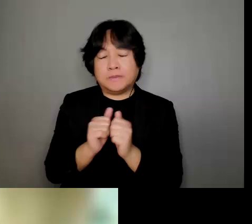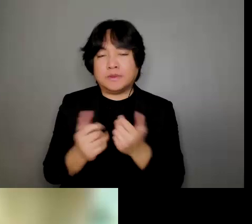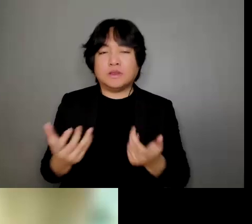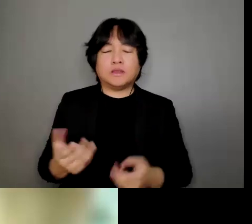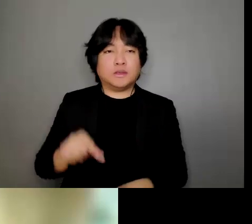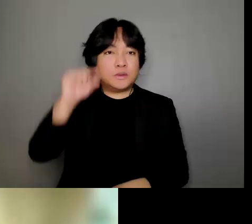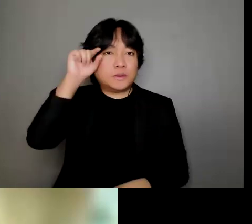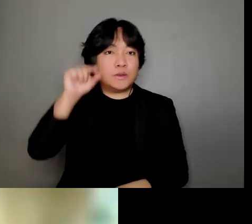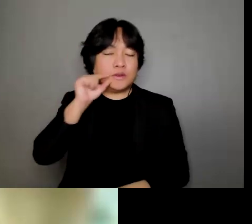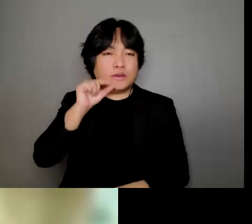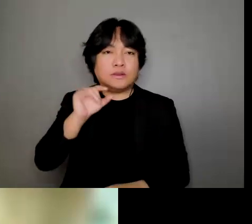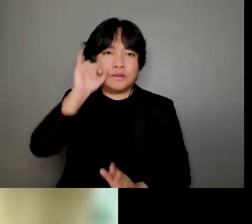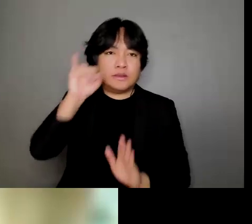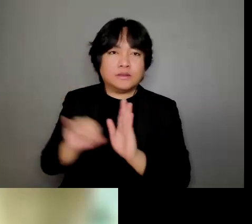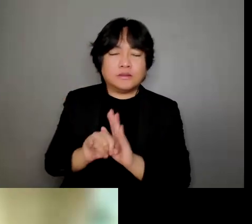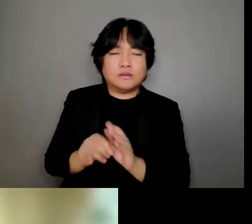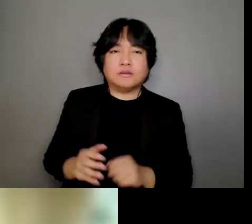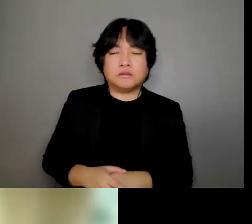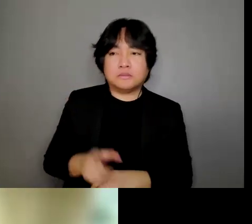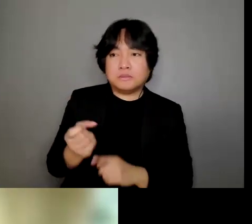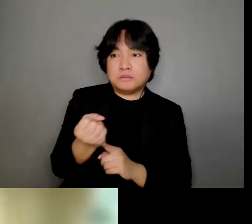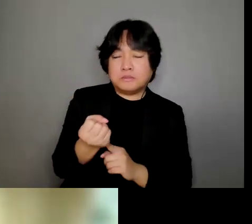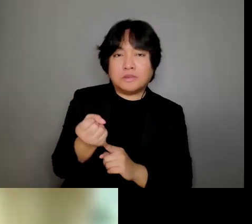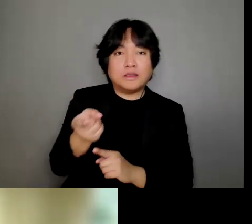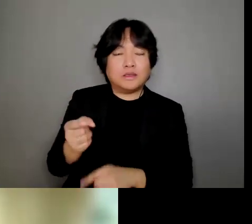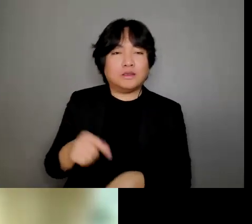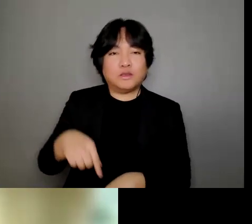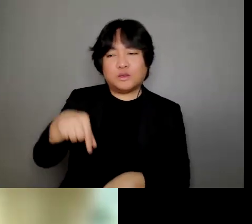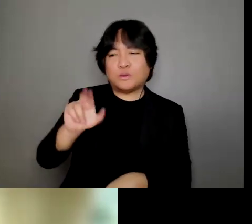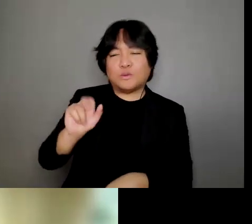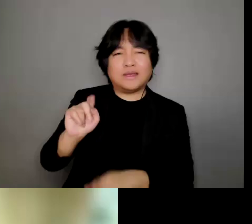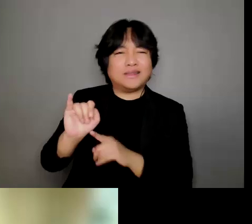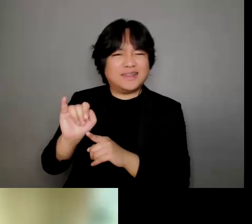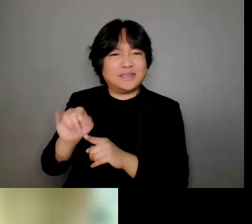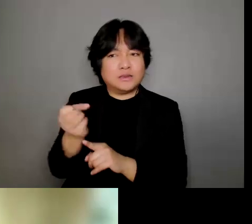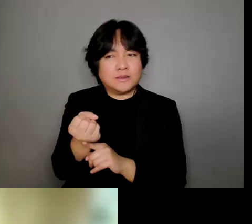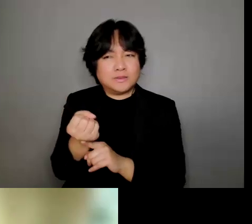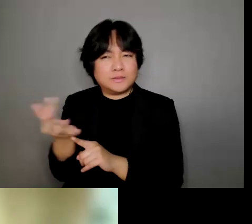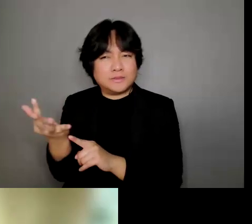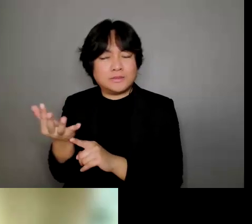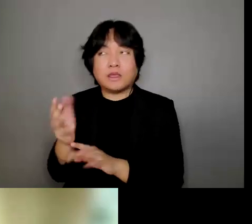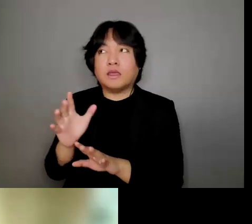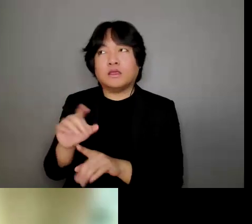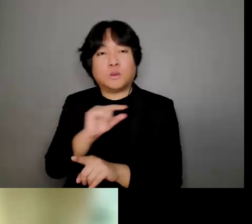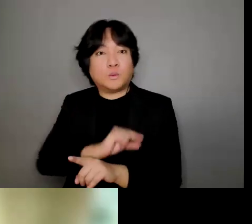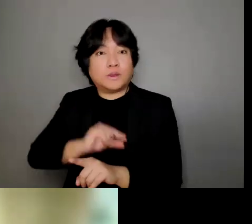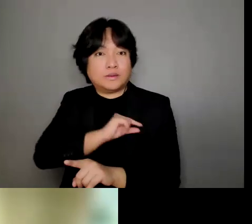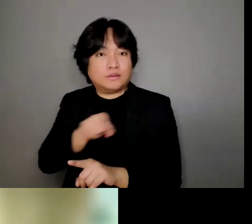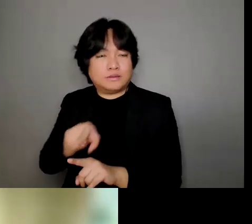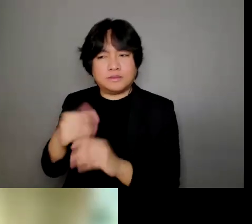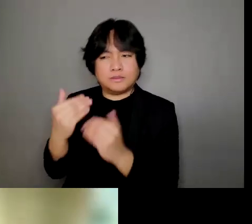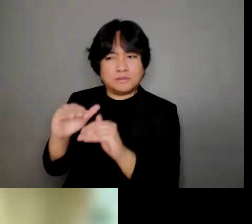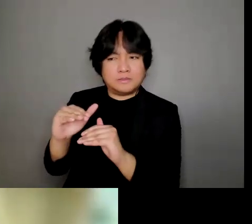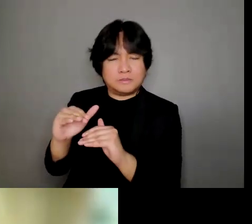sa quanti yung categories. I know that categories are limiting, but I do think that they can